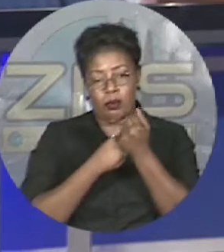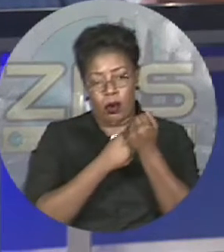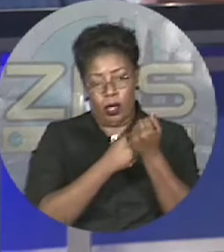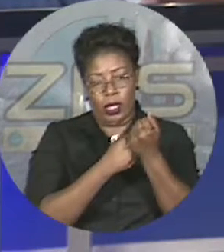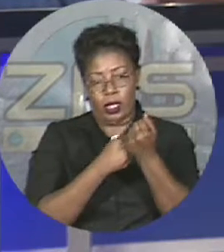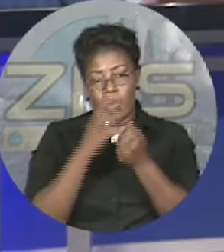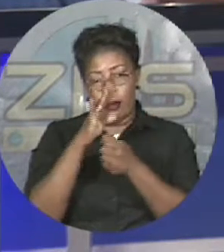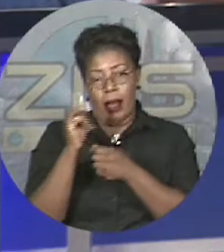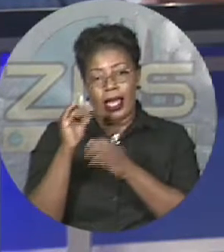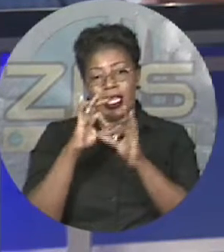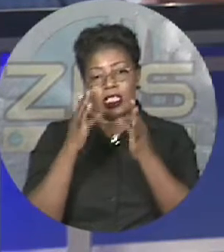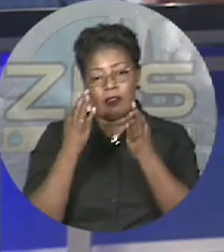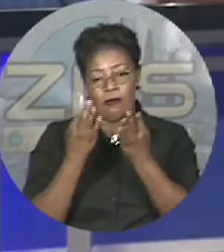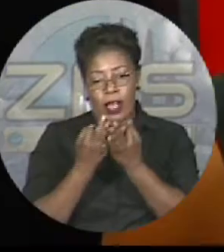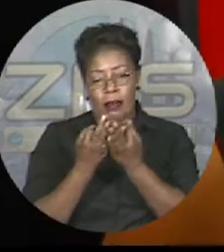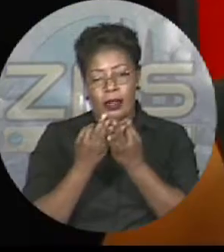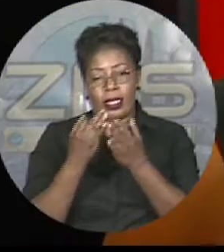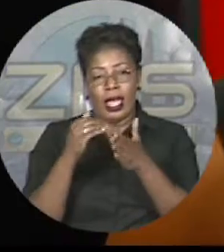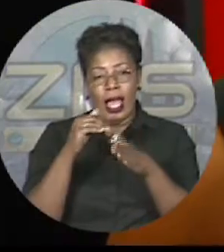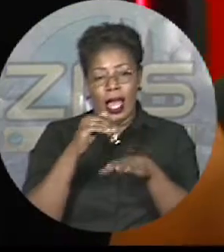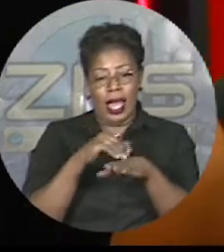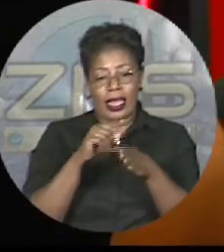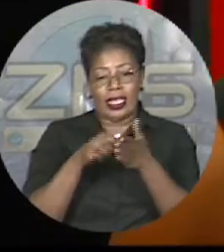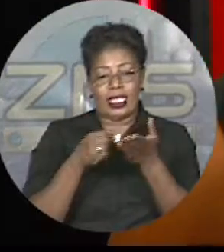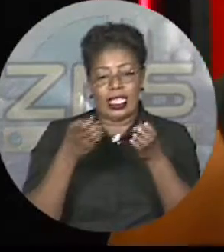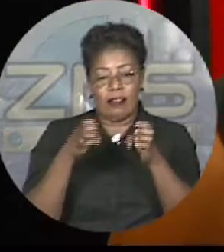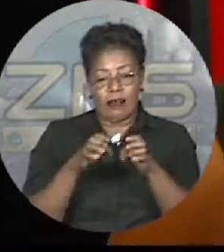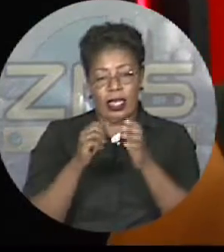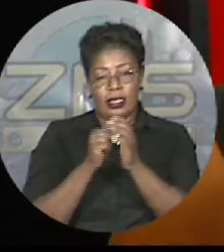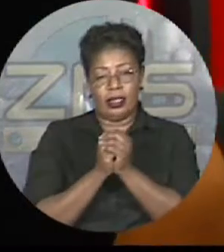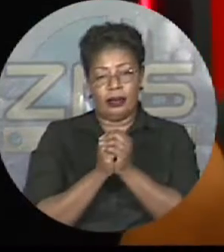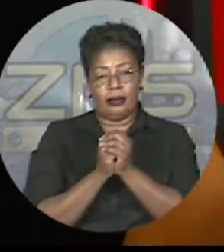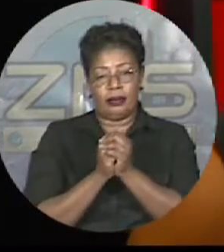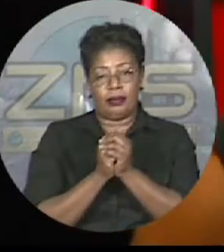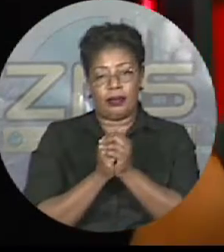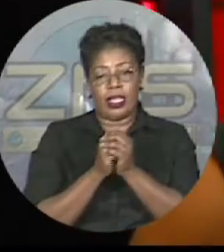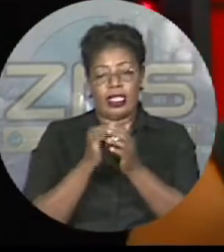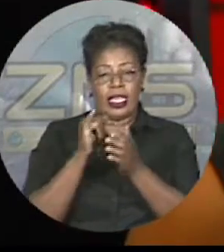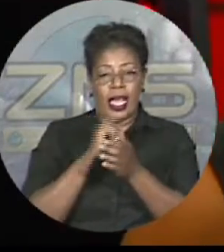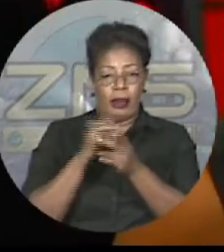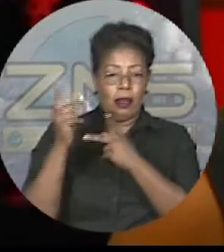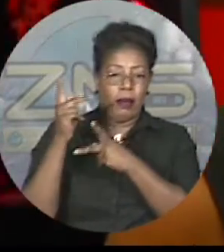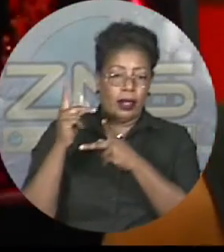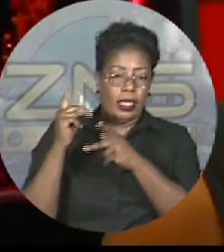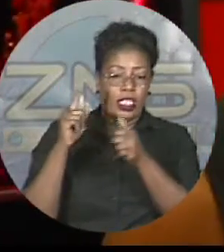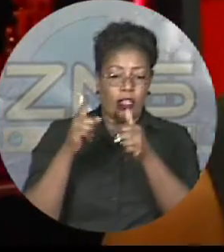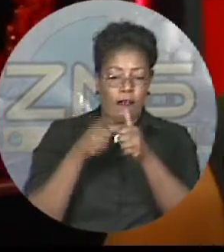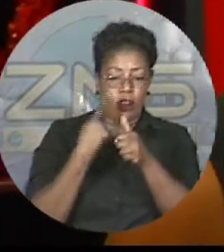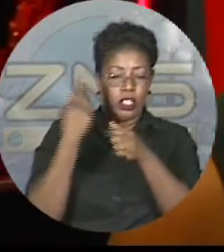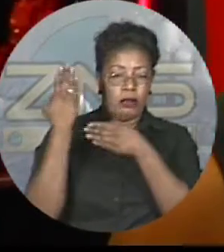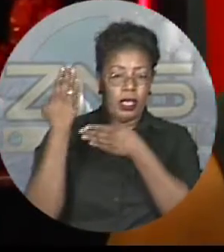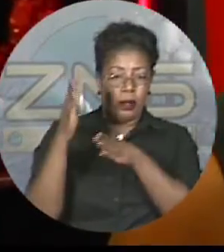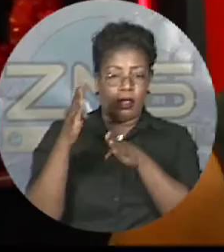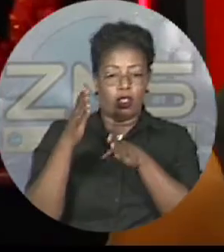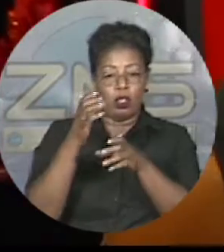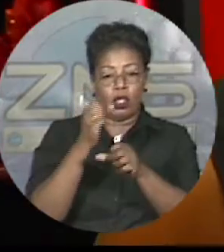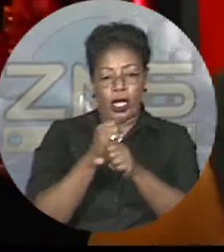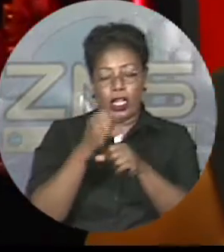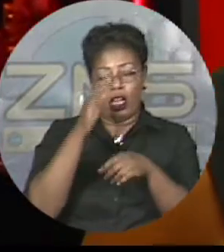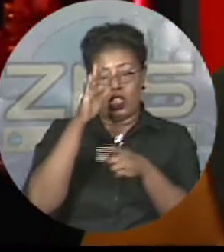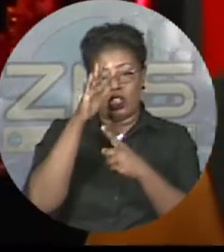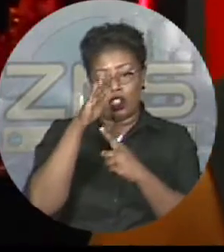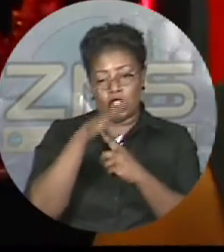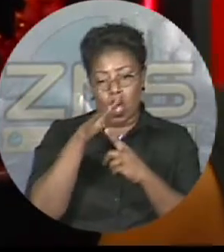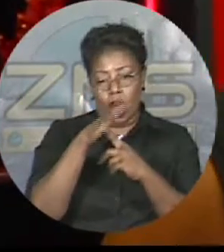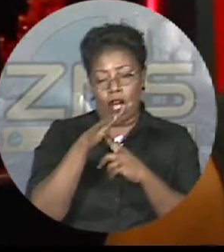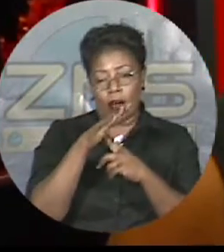event. First, and others will follow, but I'm the pioneer. He's the first Bahamian to receive a top honor